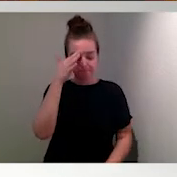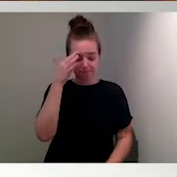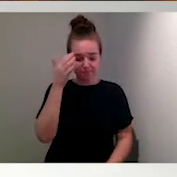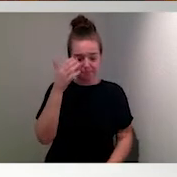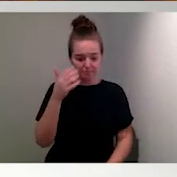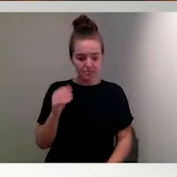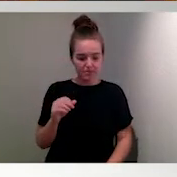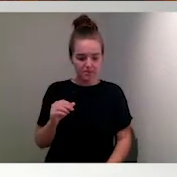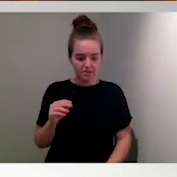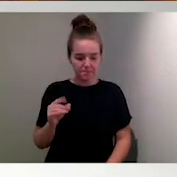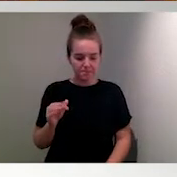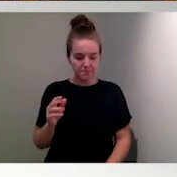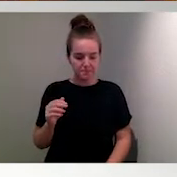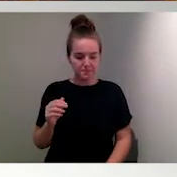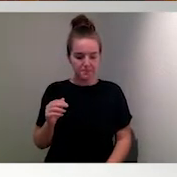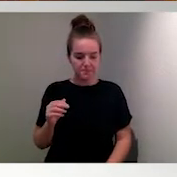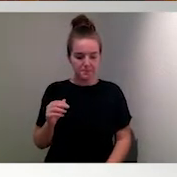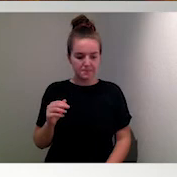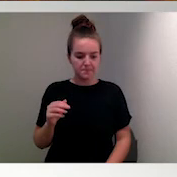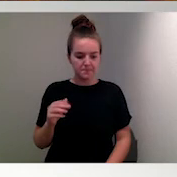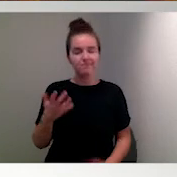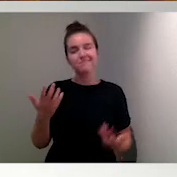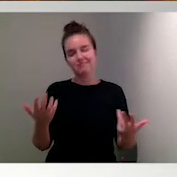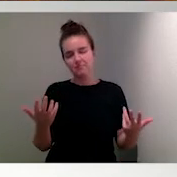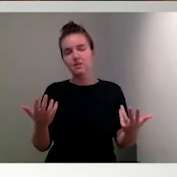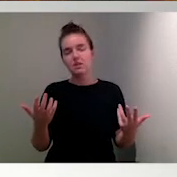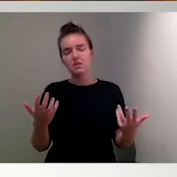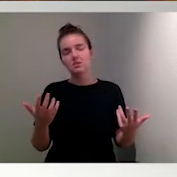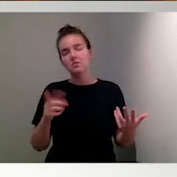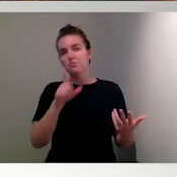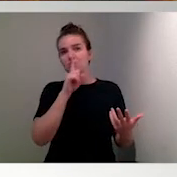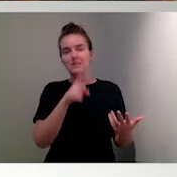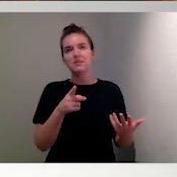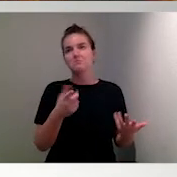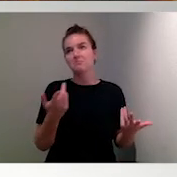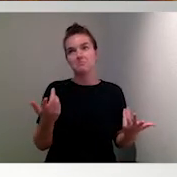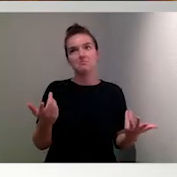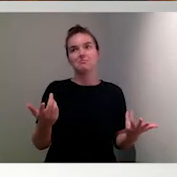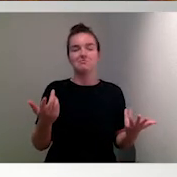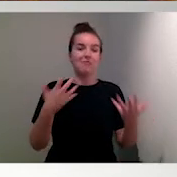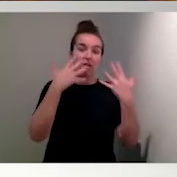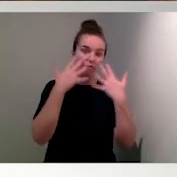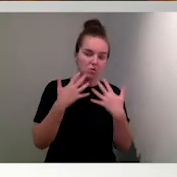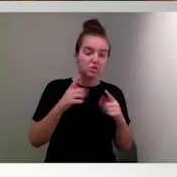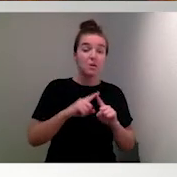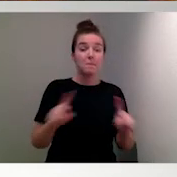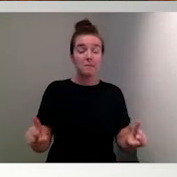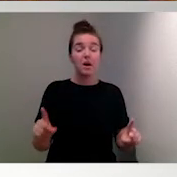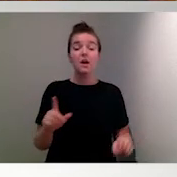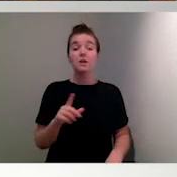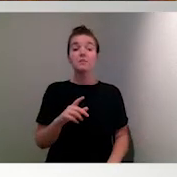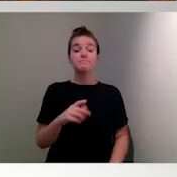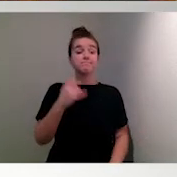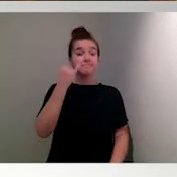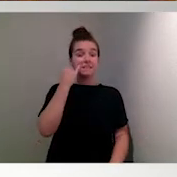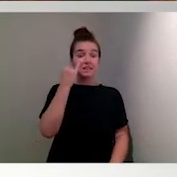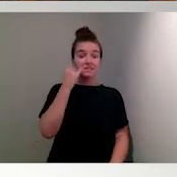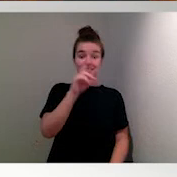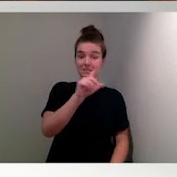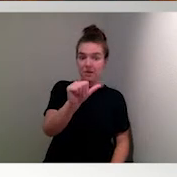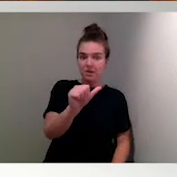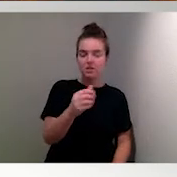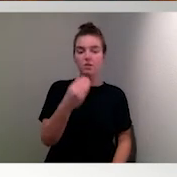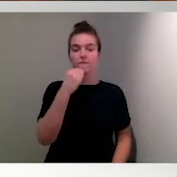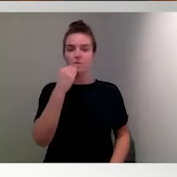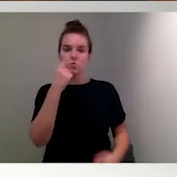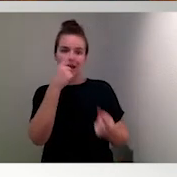of an unfortunate reality, when you have a disability or a food allergy, you're going to need to expect to pay more because you're going